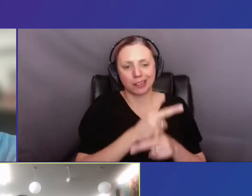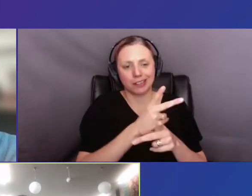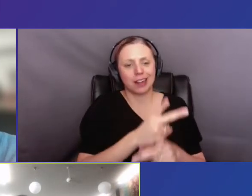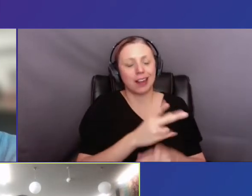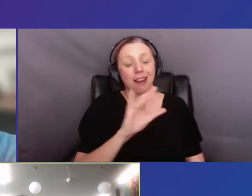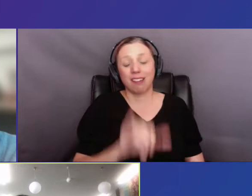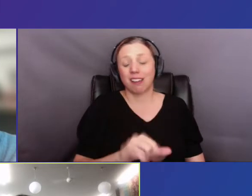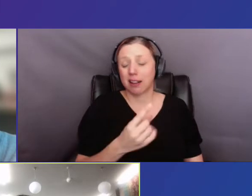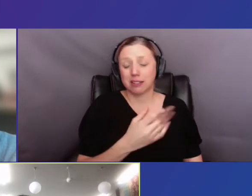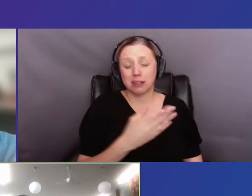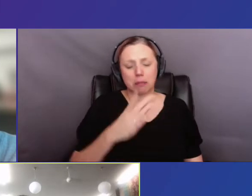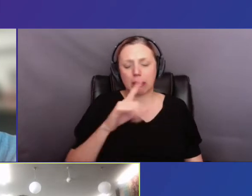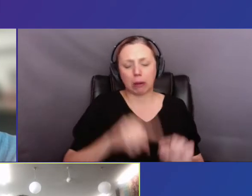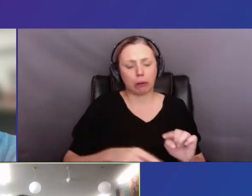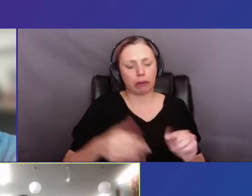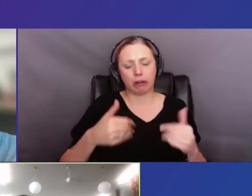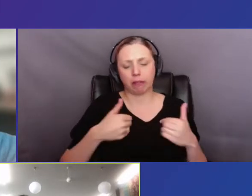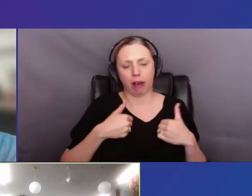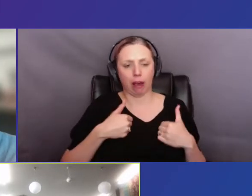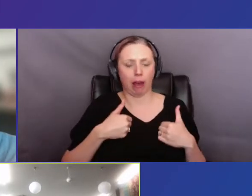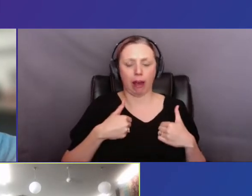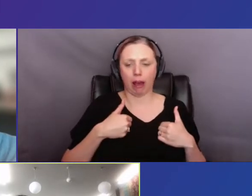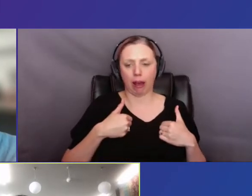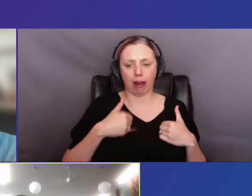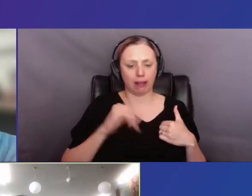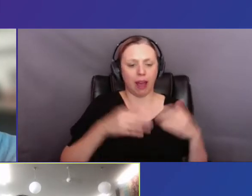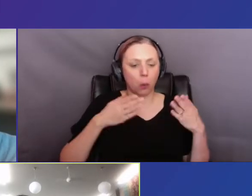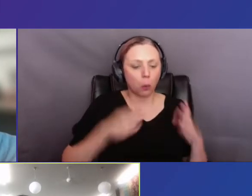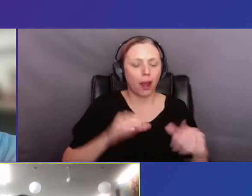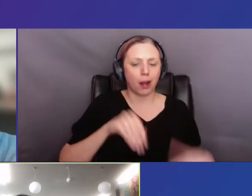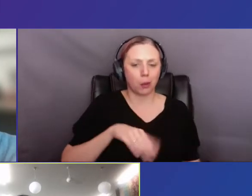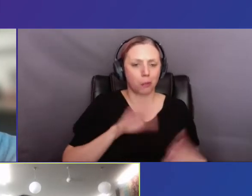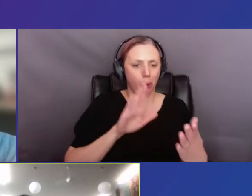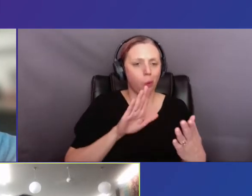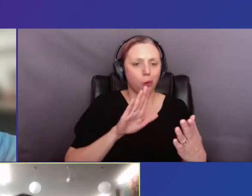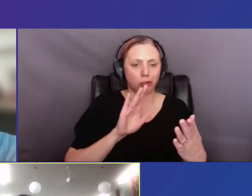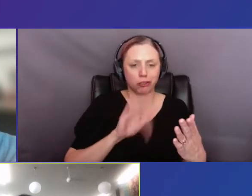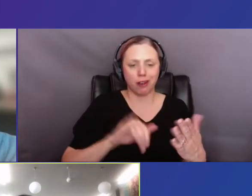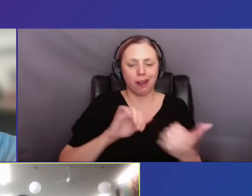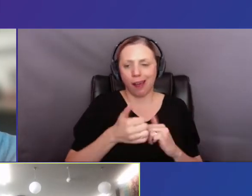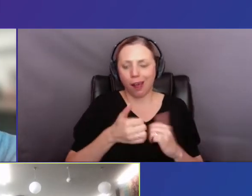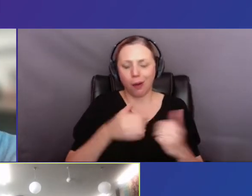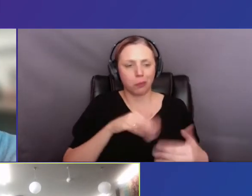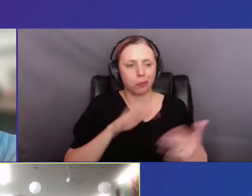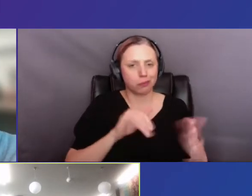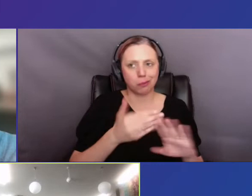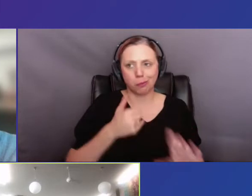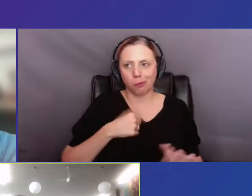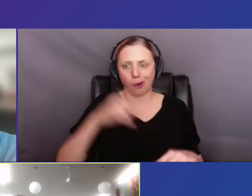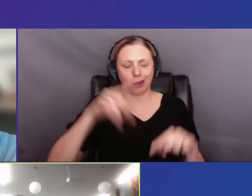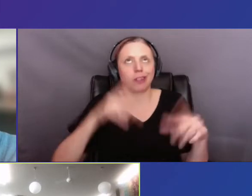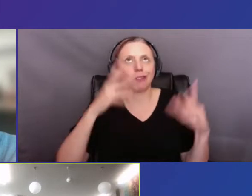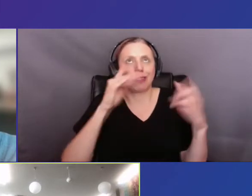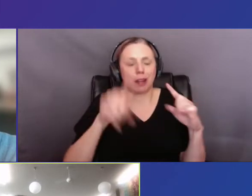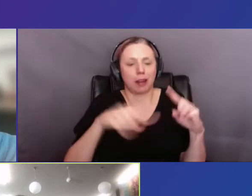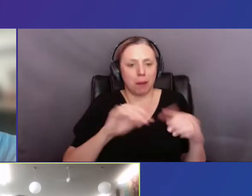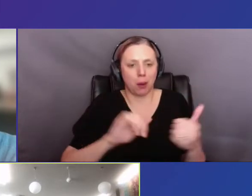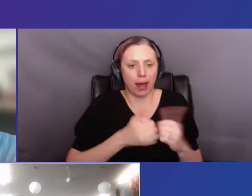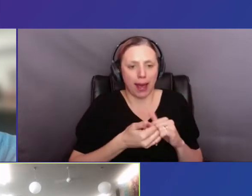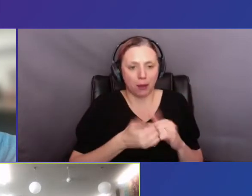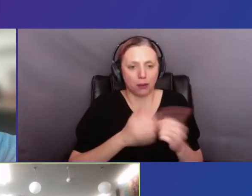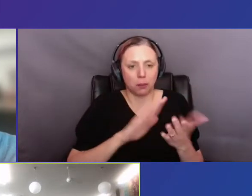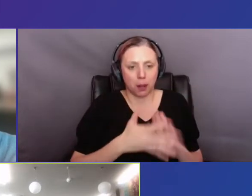have conceived of. This way of mothering I could not have conceived of before becoming a mother.